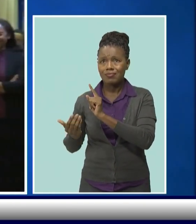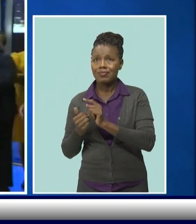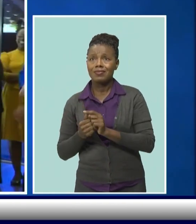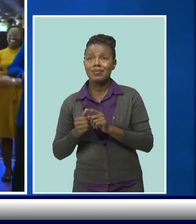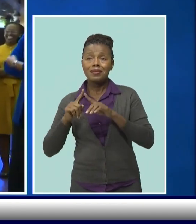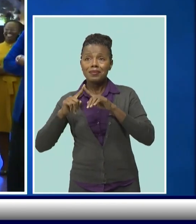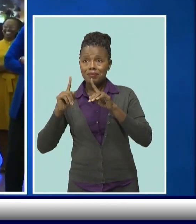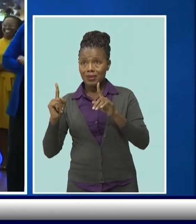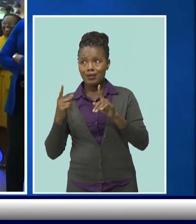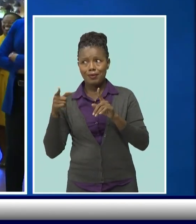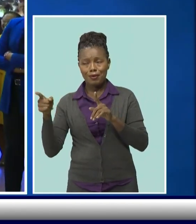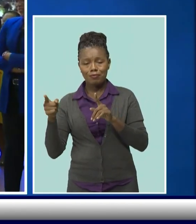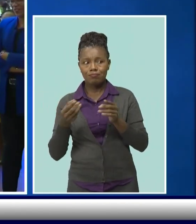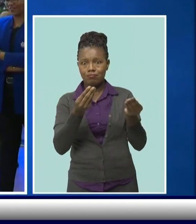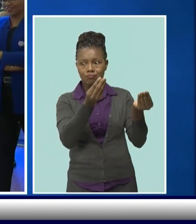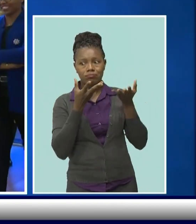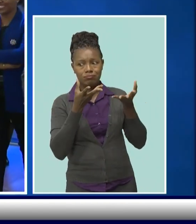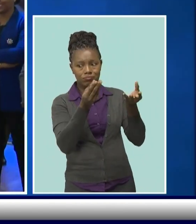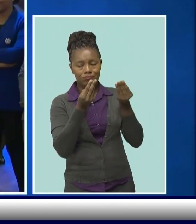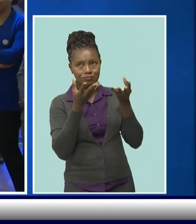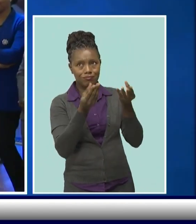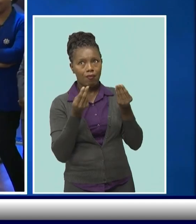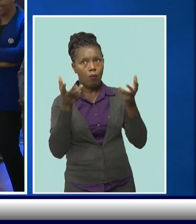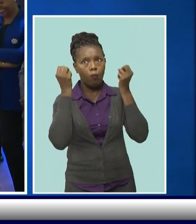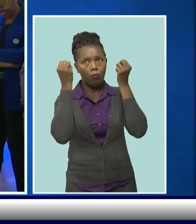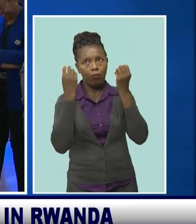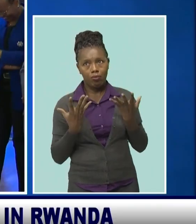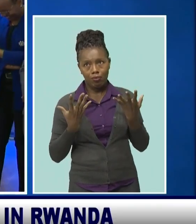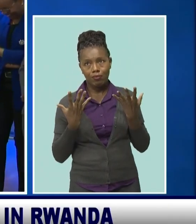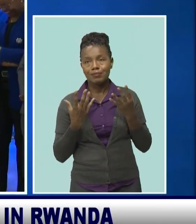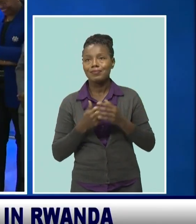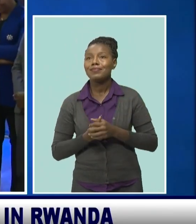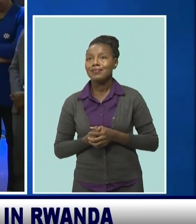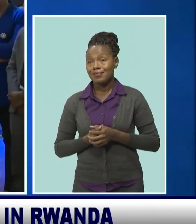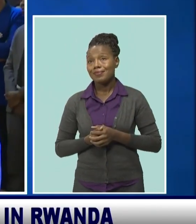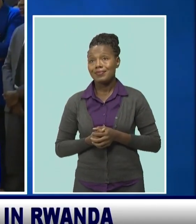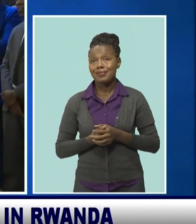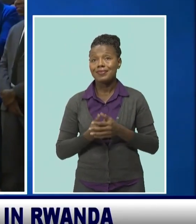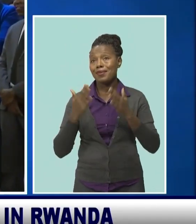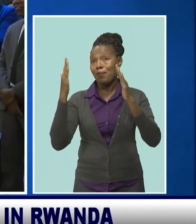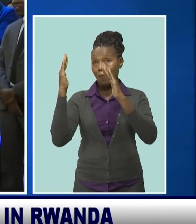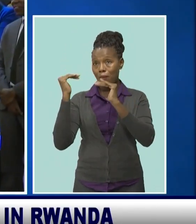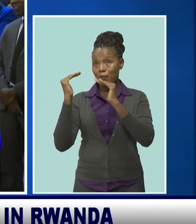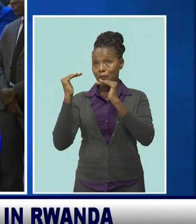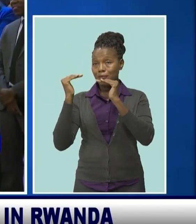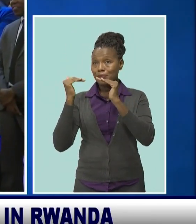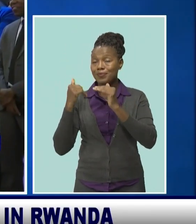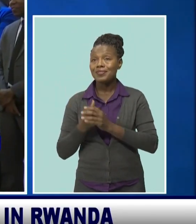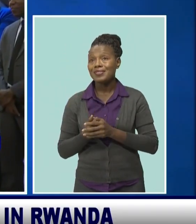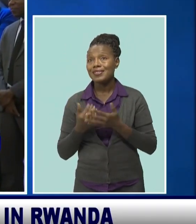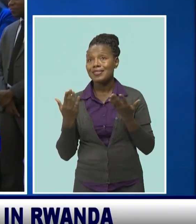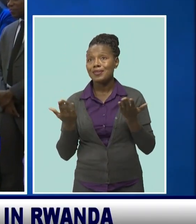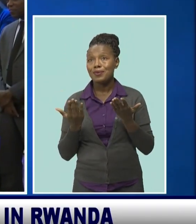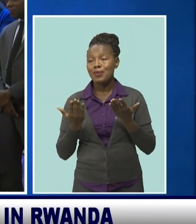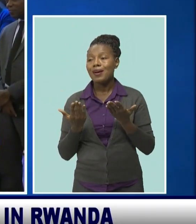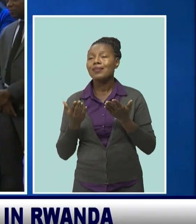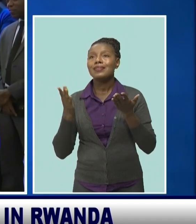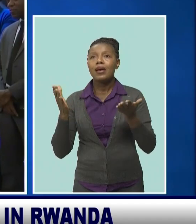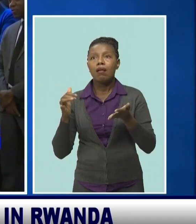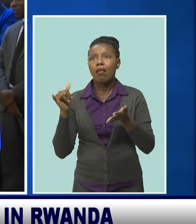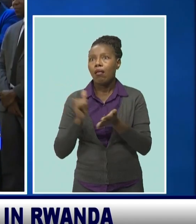but I've heard so much about you. And I hope that we will find a way to make the impossible